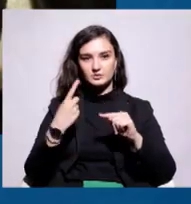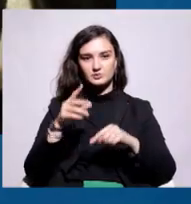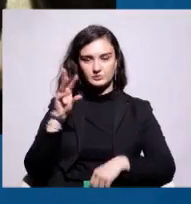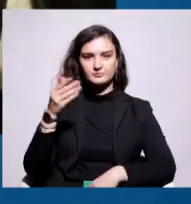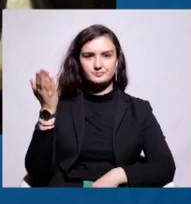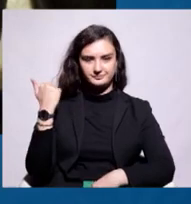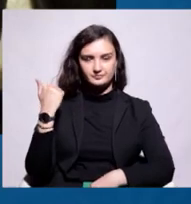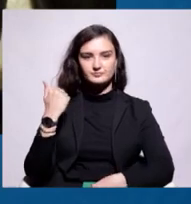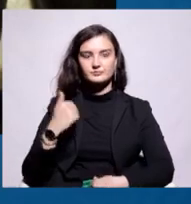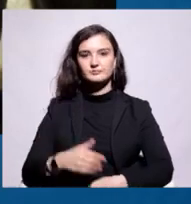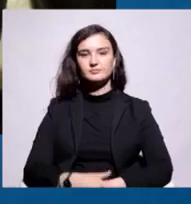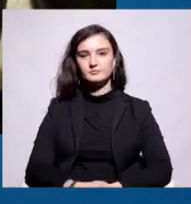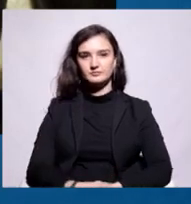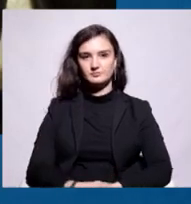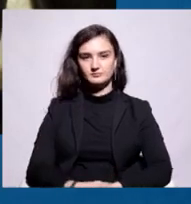early.